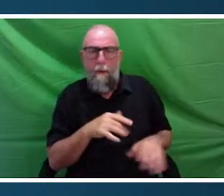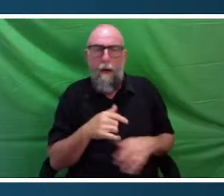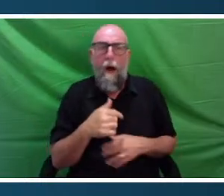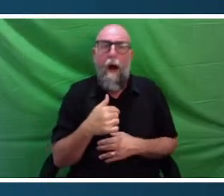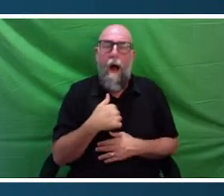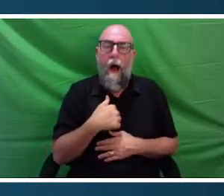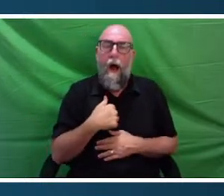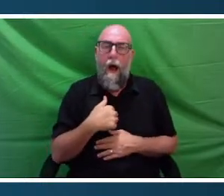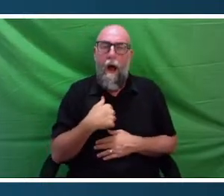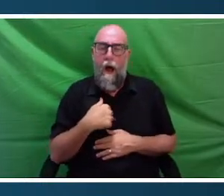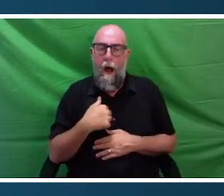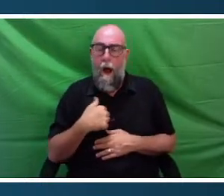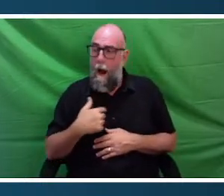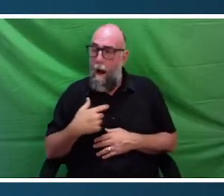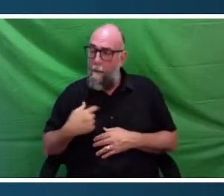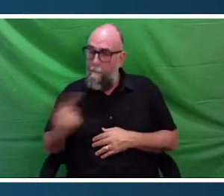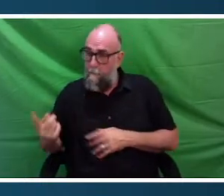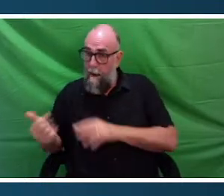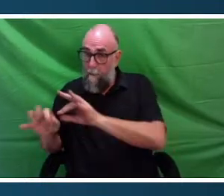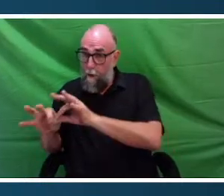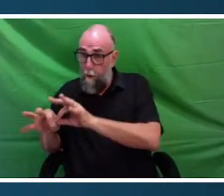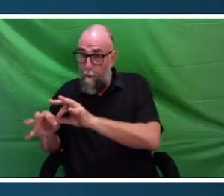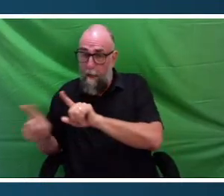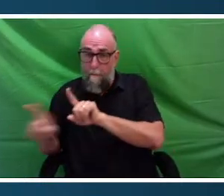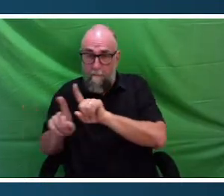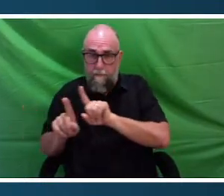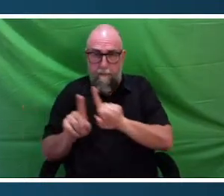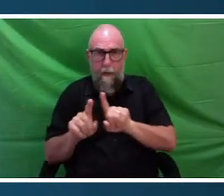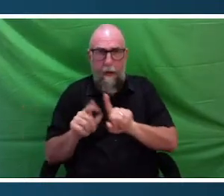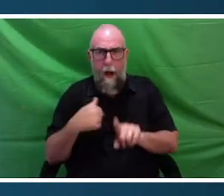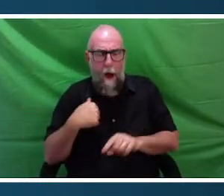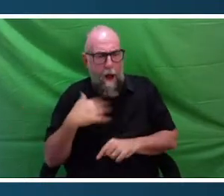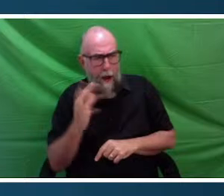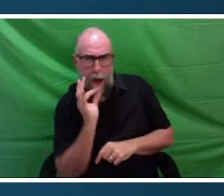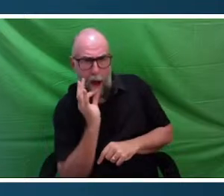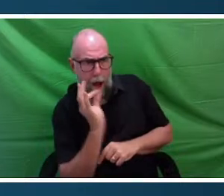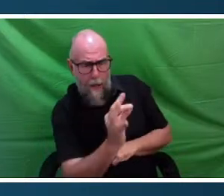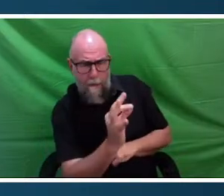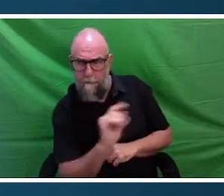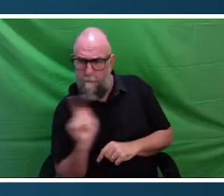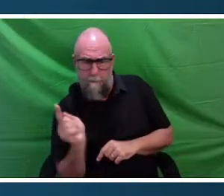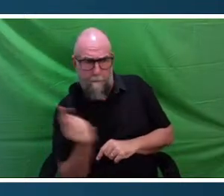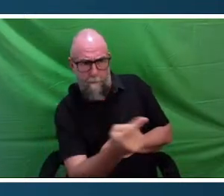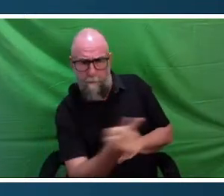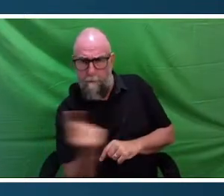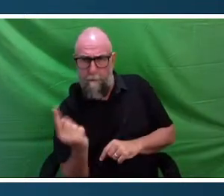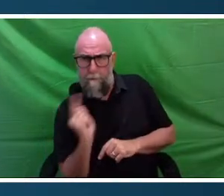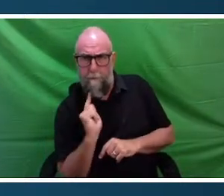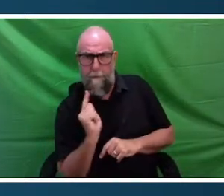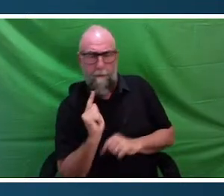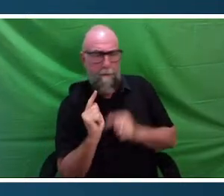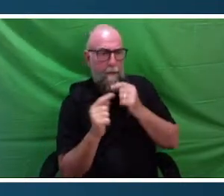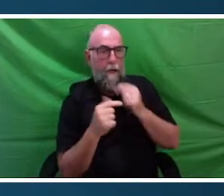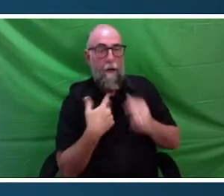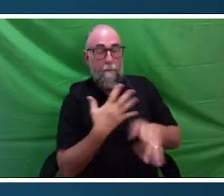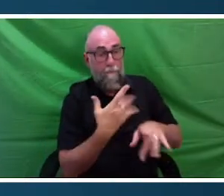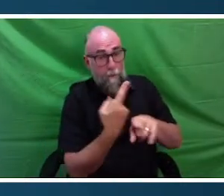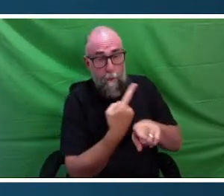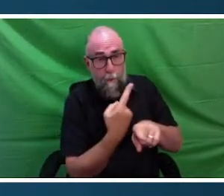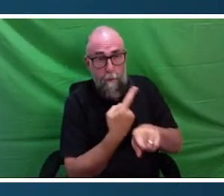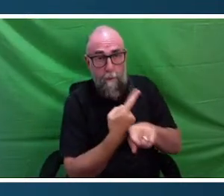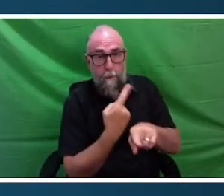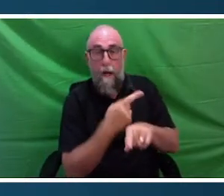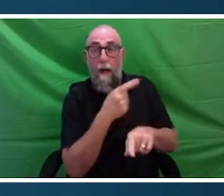my translator, I approached them to ask about their concern. Speaking almost in unison, they